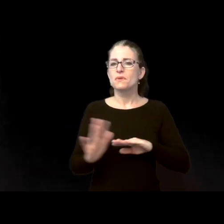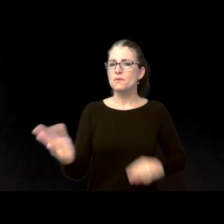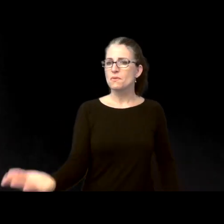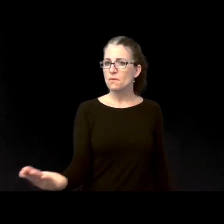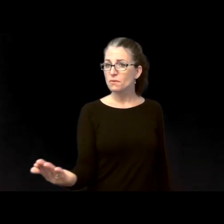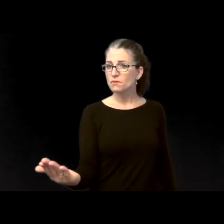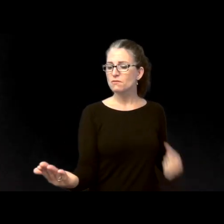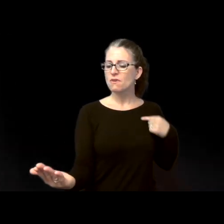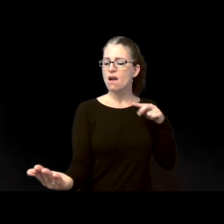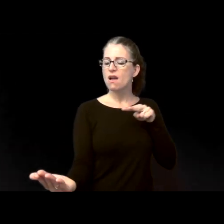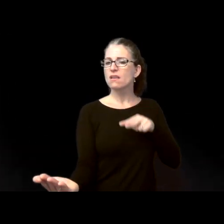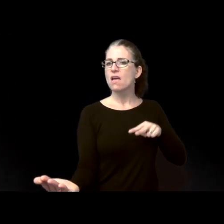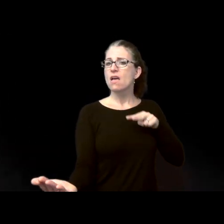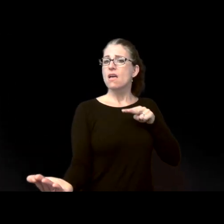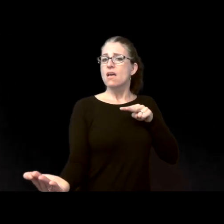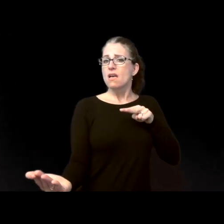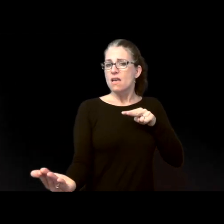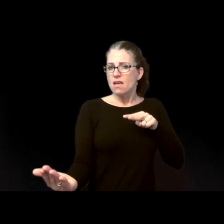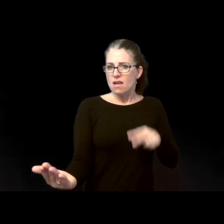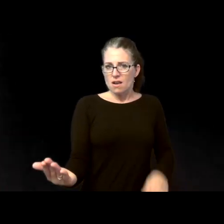the closer that I get.